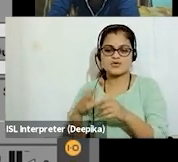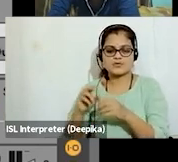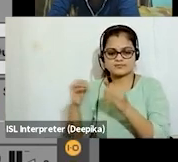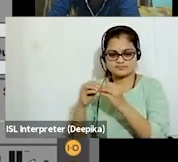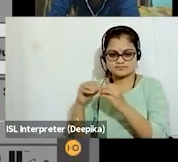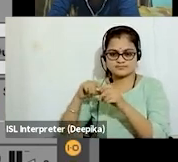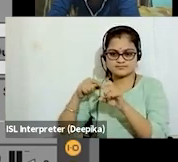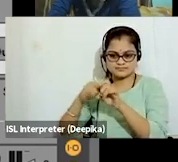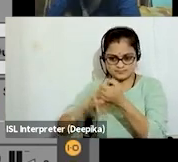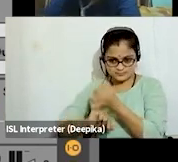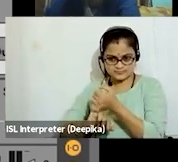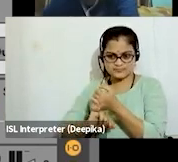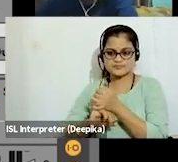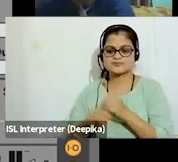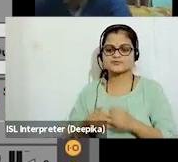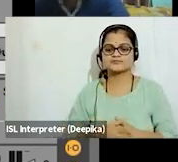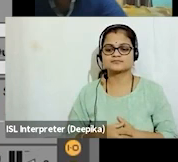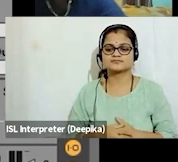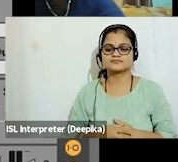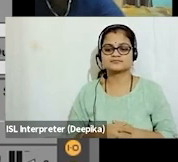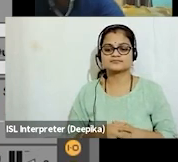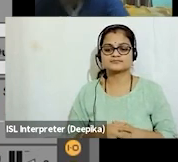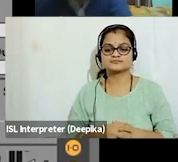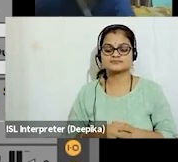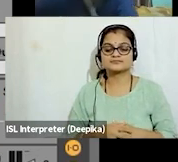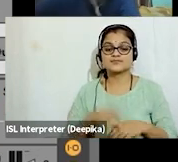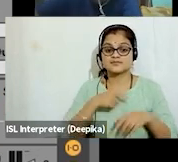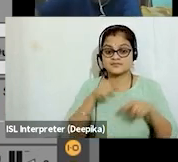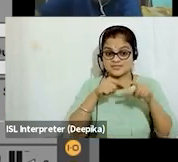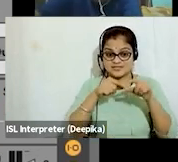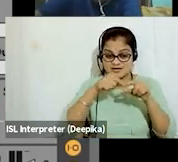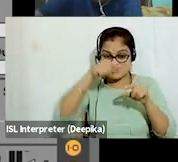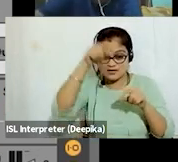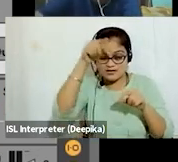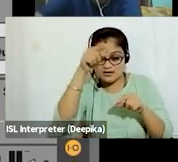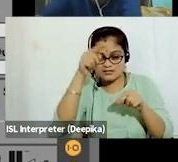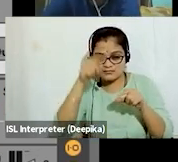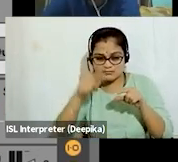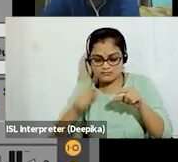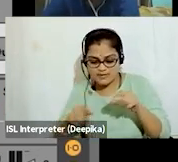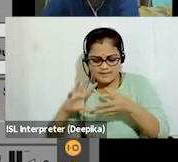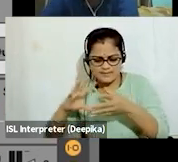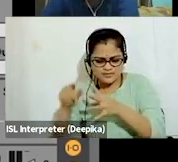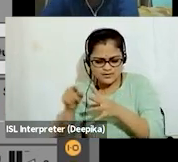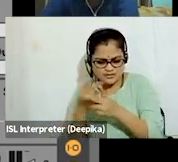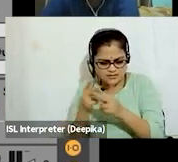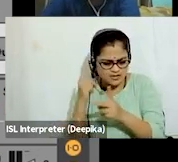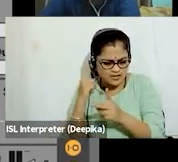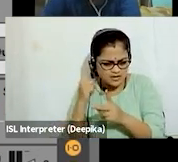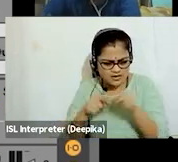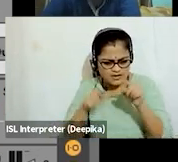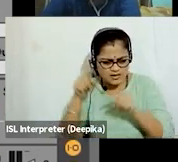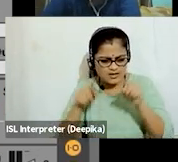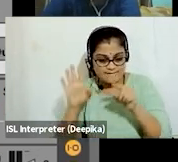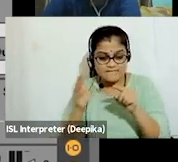what that did is basically just brought out the pitch variations in the sound of the machine. So it gave